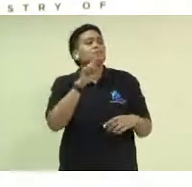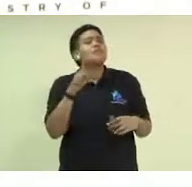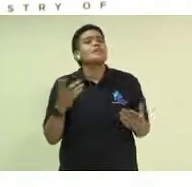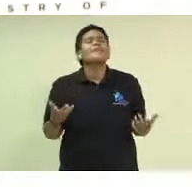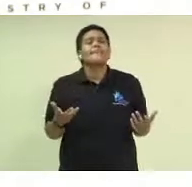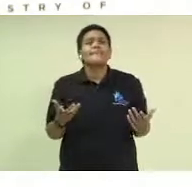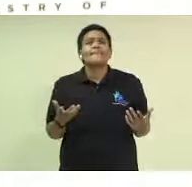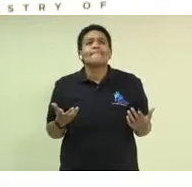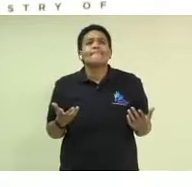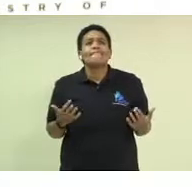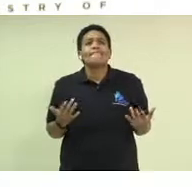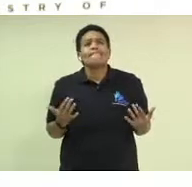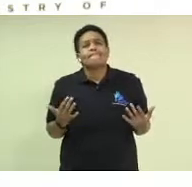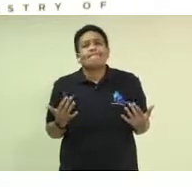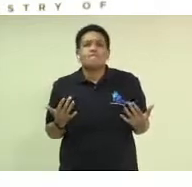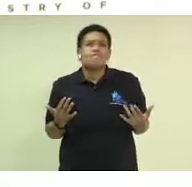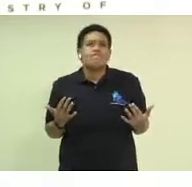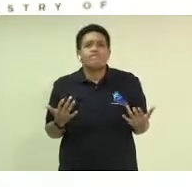is